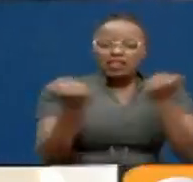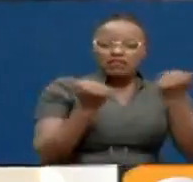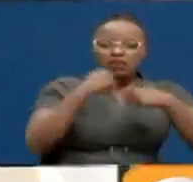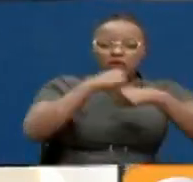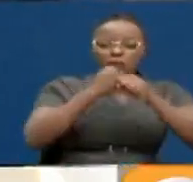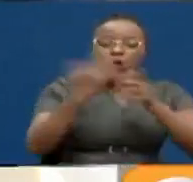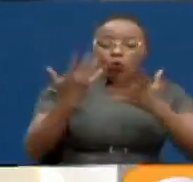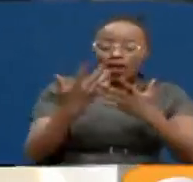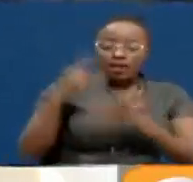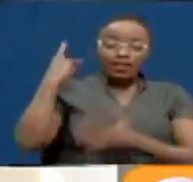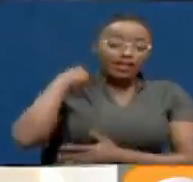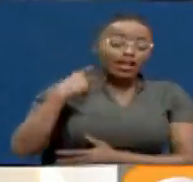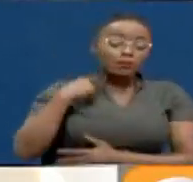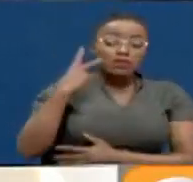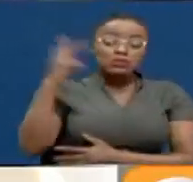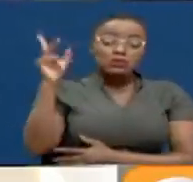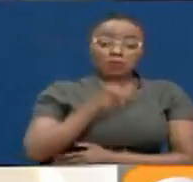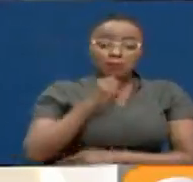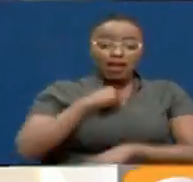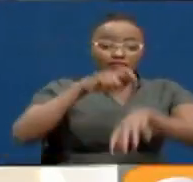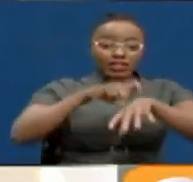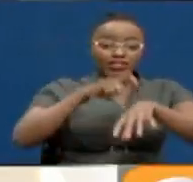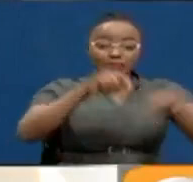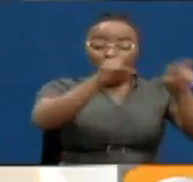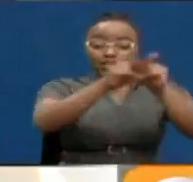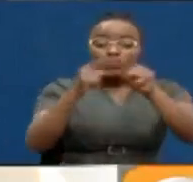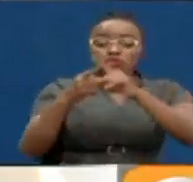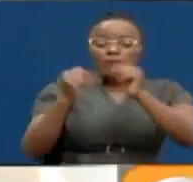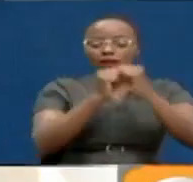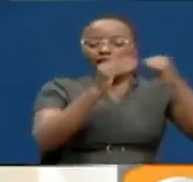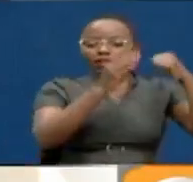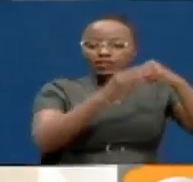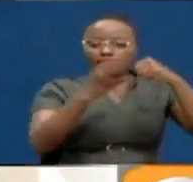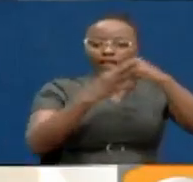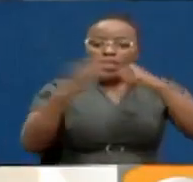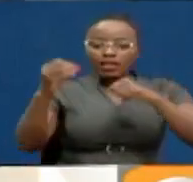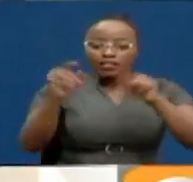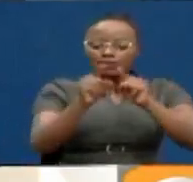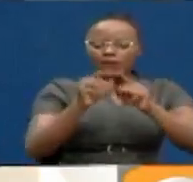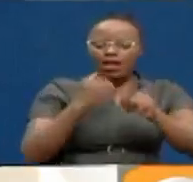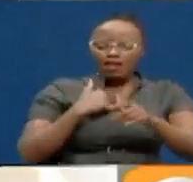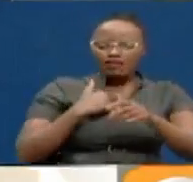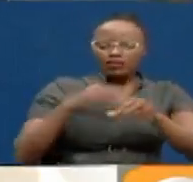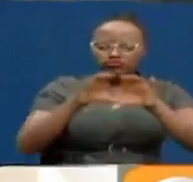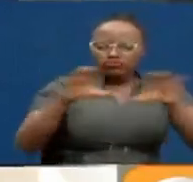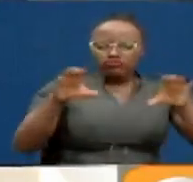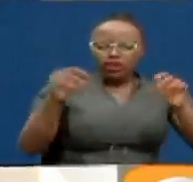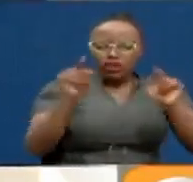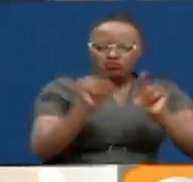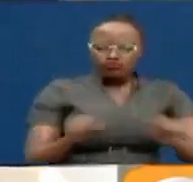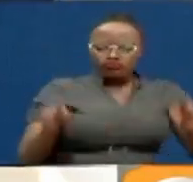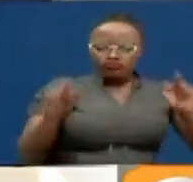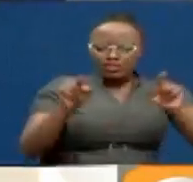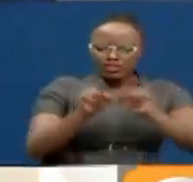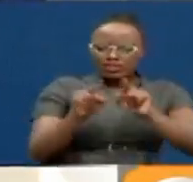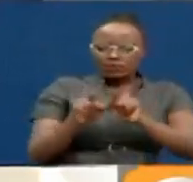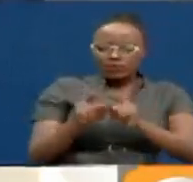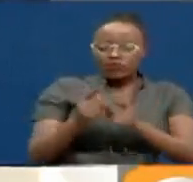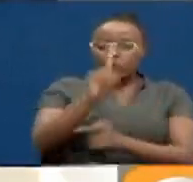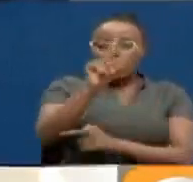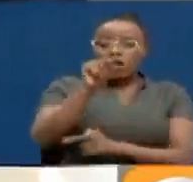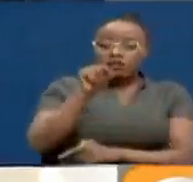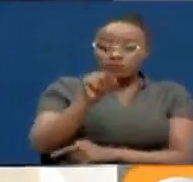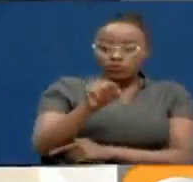in Kariobangi, and as you can see, they are period correct from the 80s, cast iron wheels. Now, to the